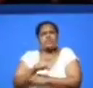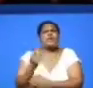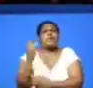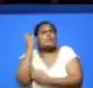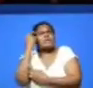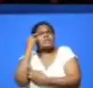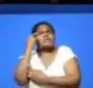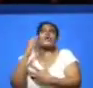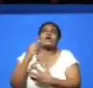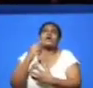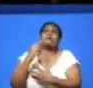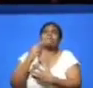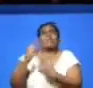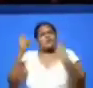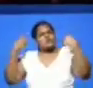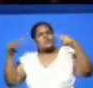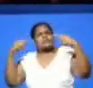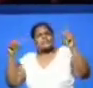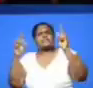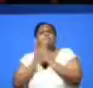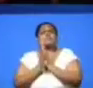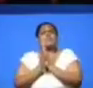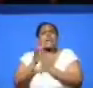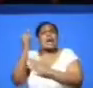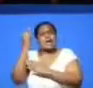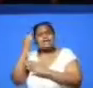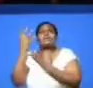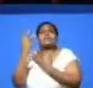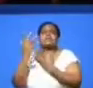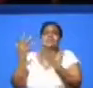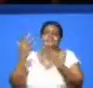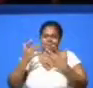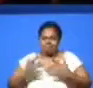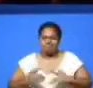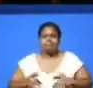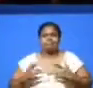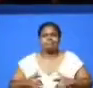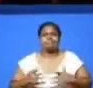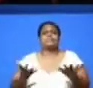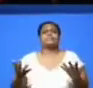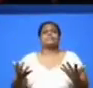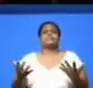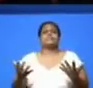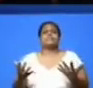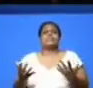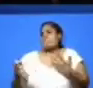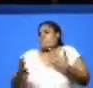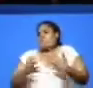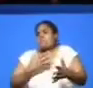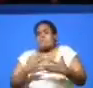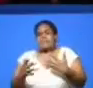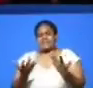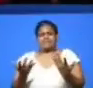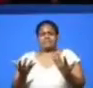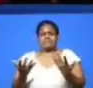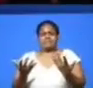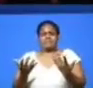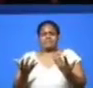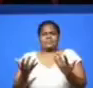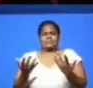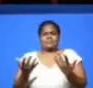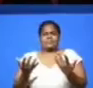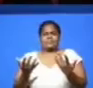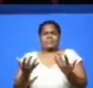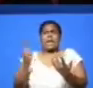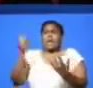you are up. I love you when you know you are down. I love you even when you are so down that getting up